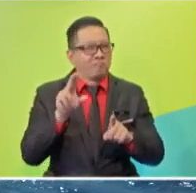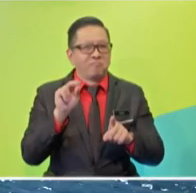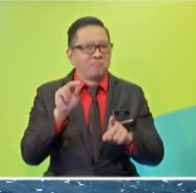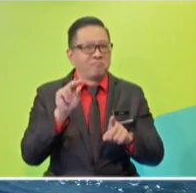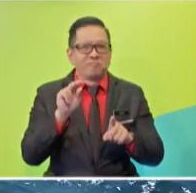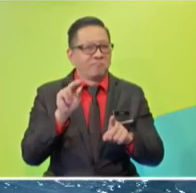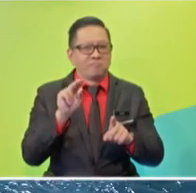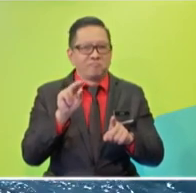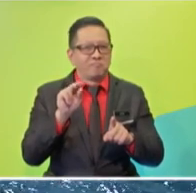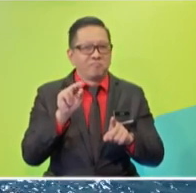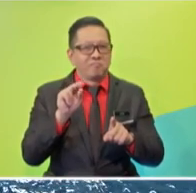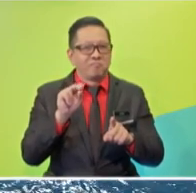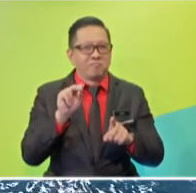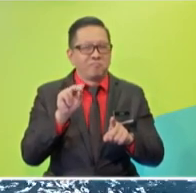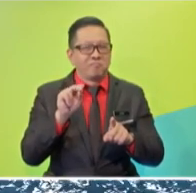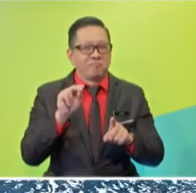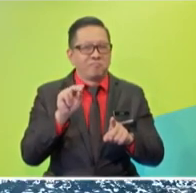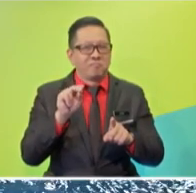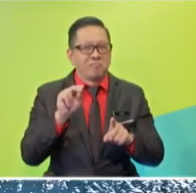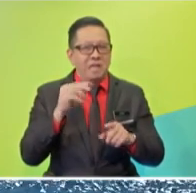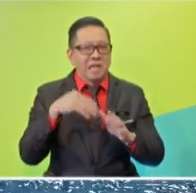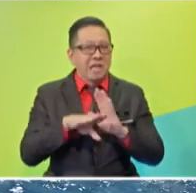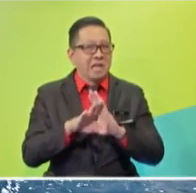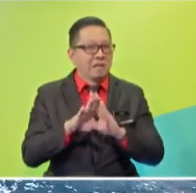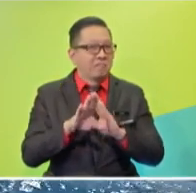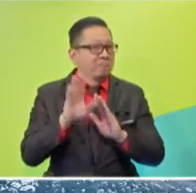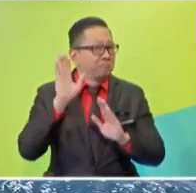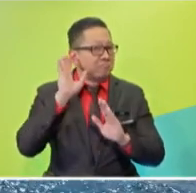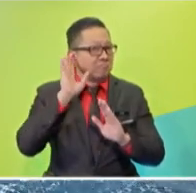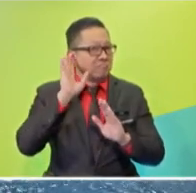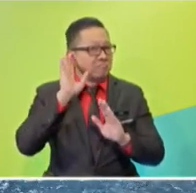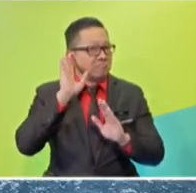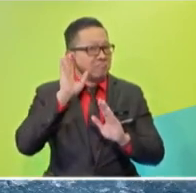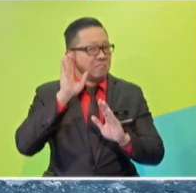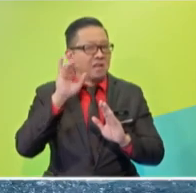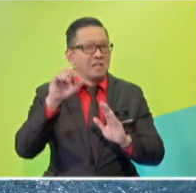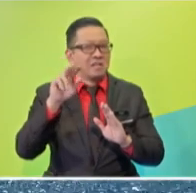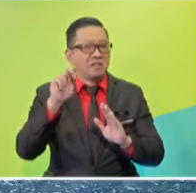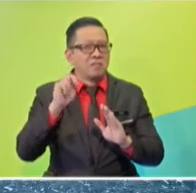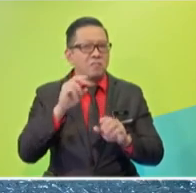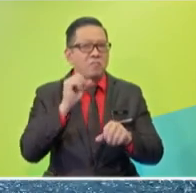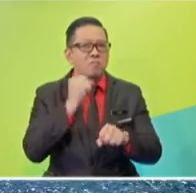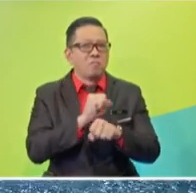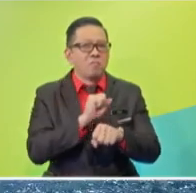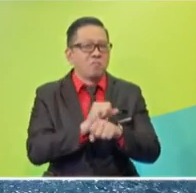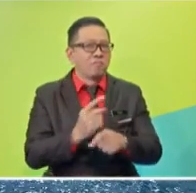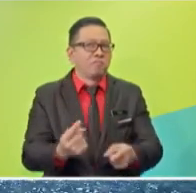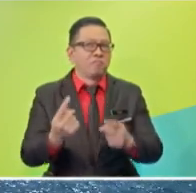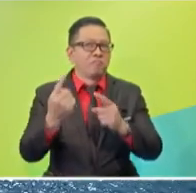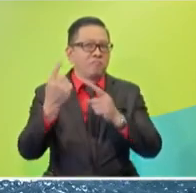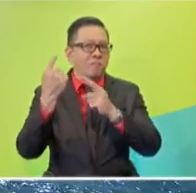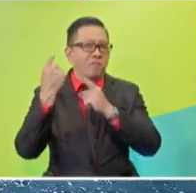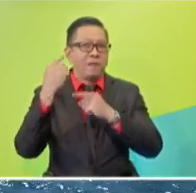Why? What could you hear in the audio? Jean has been working as an ice cream taster